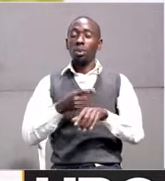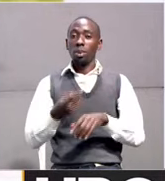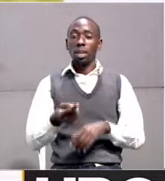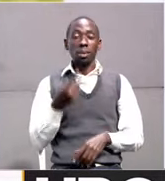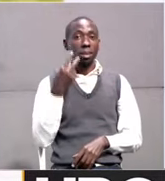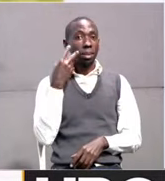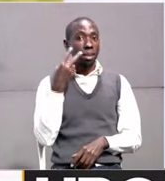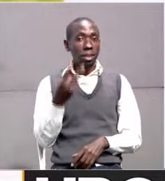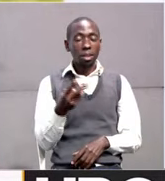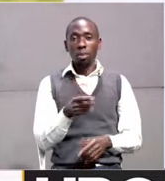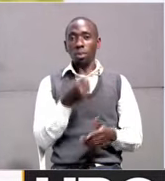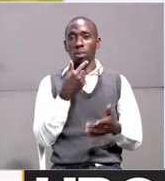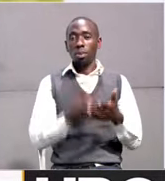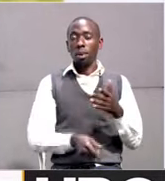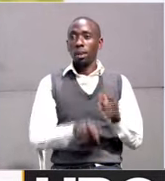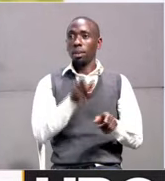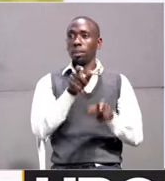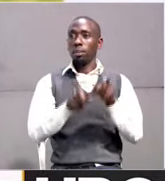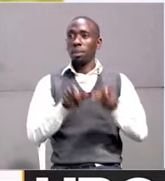are talking about,